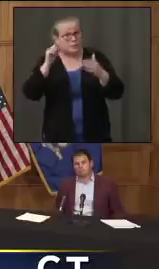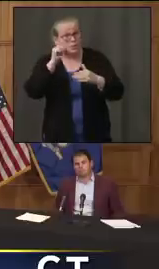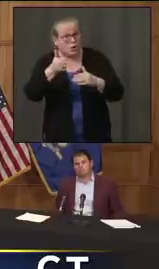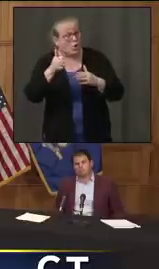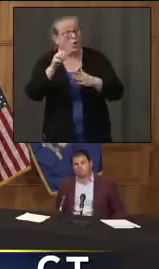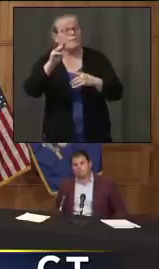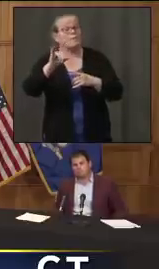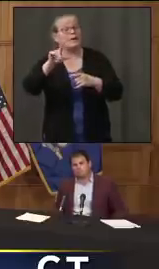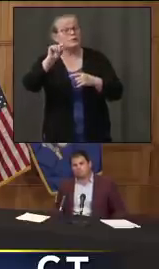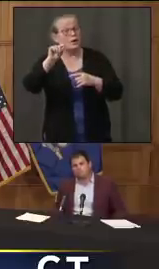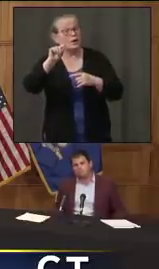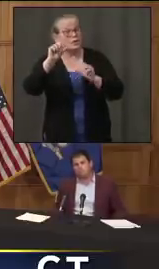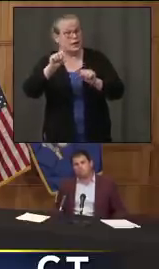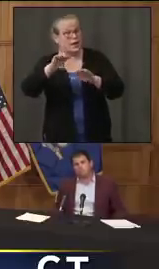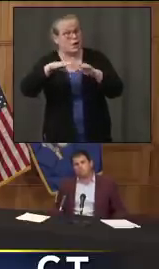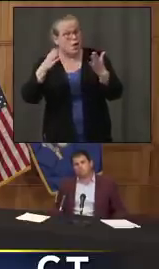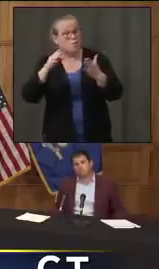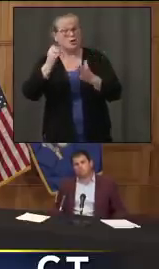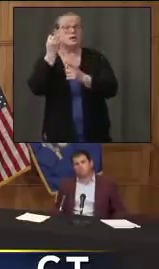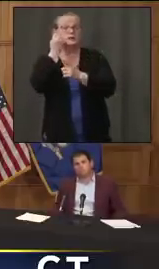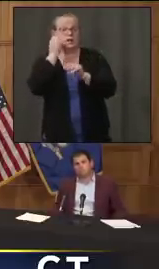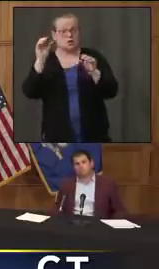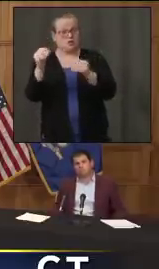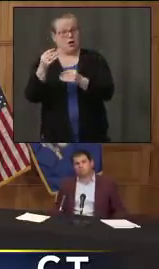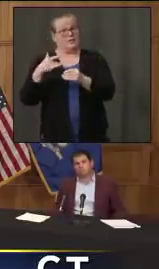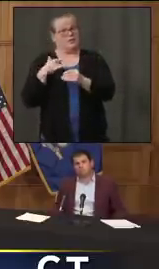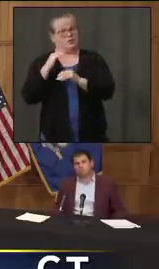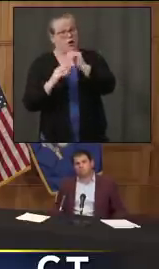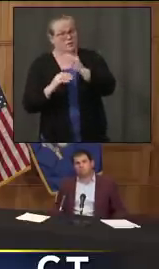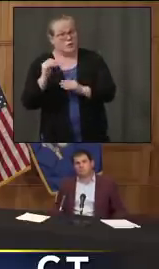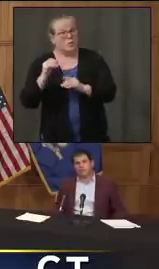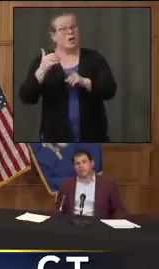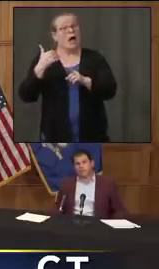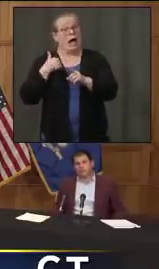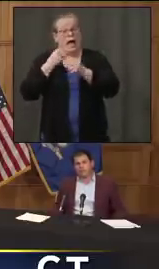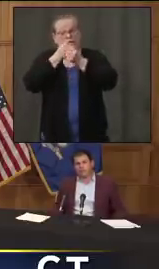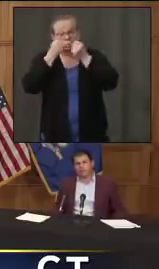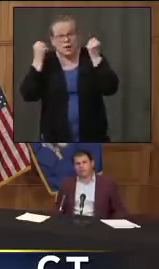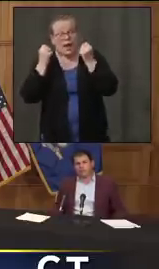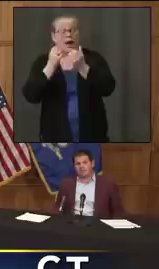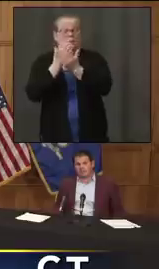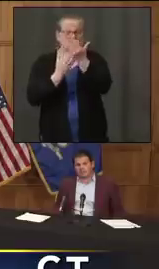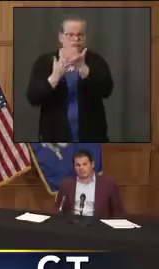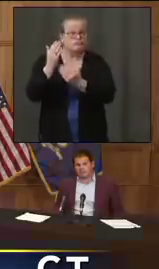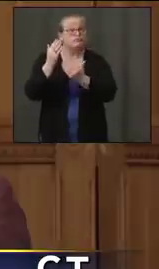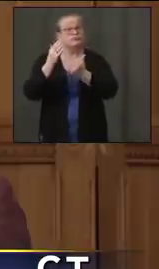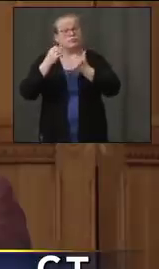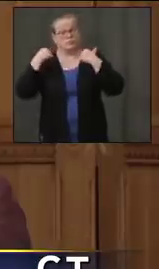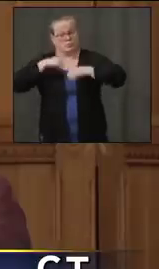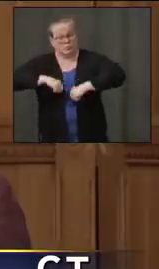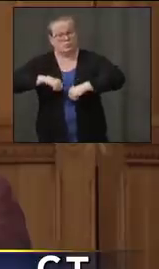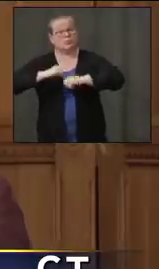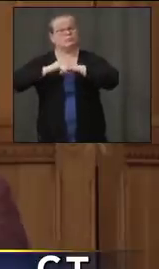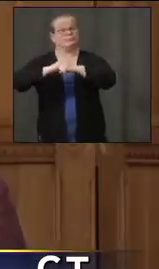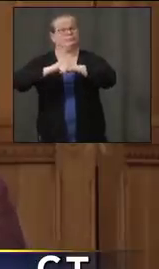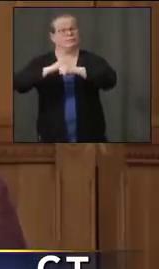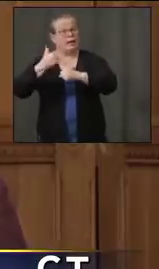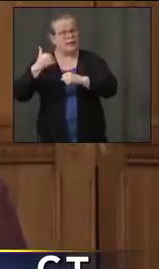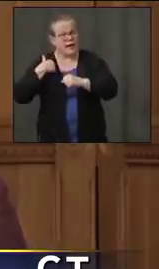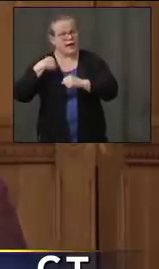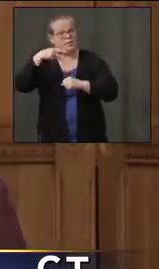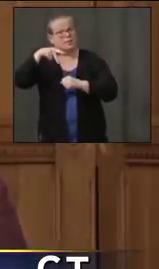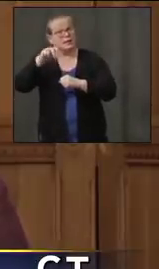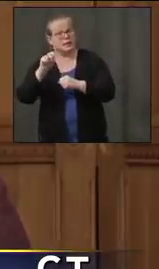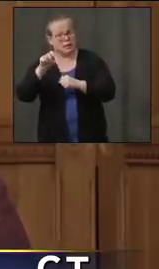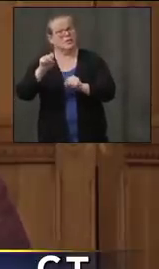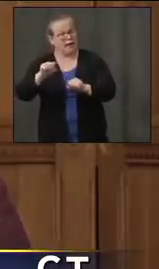if a dentist's office feels comfortable and has the PPE and wants to do that, correct? Yeah, as of now, that's correct. And this comes down to the comfort